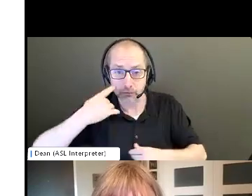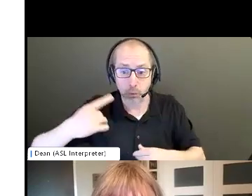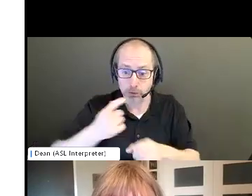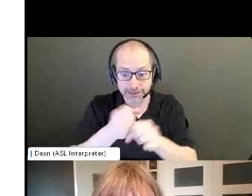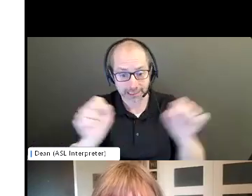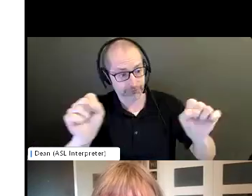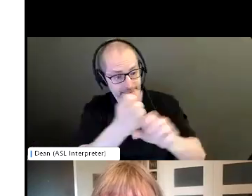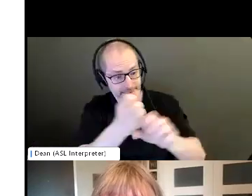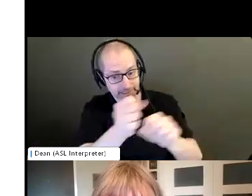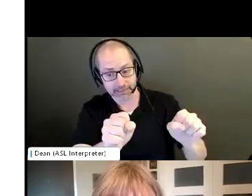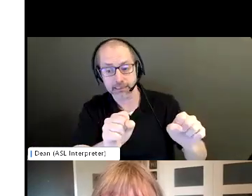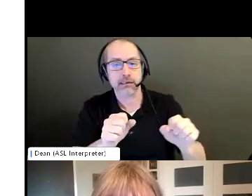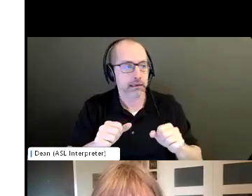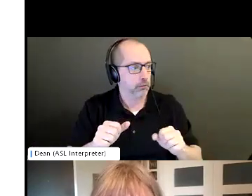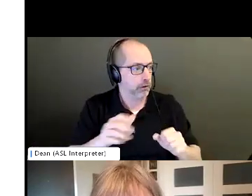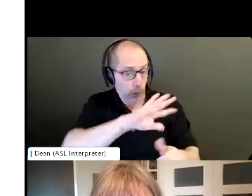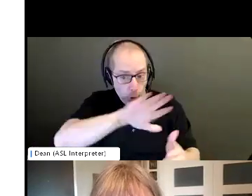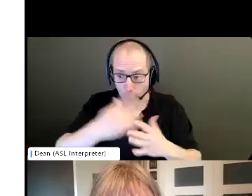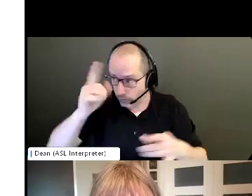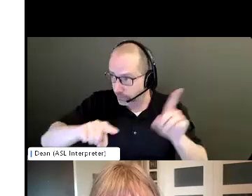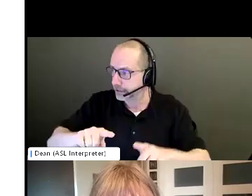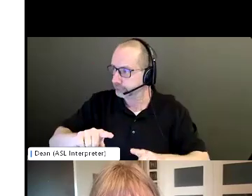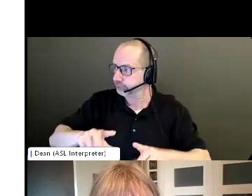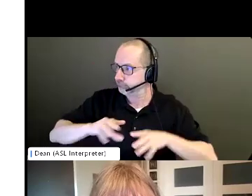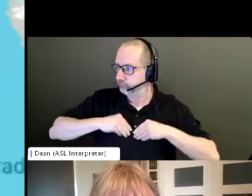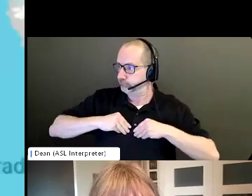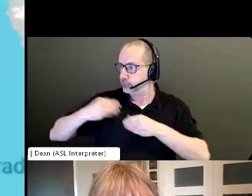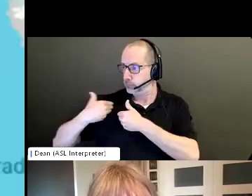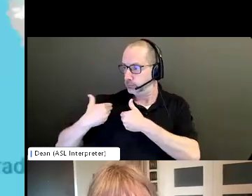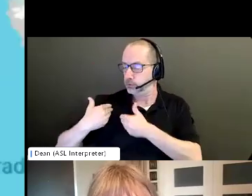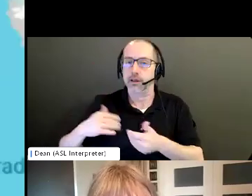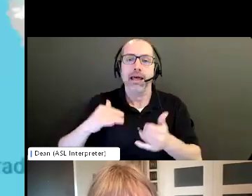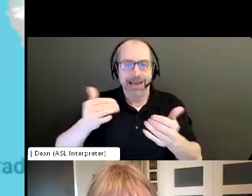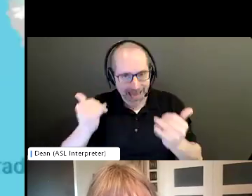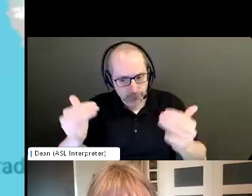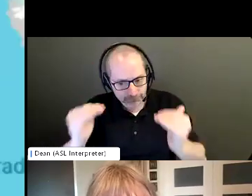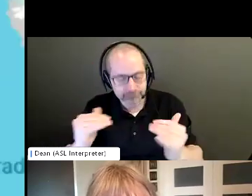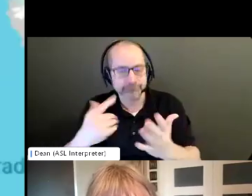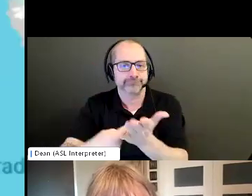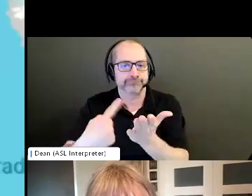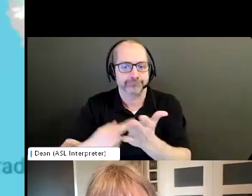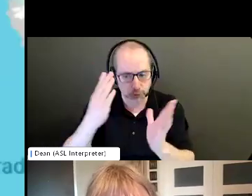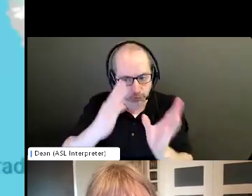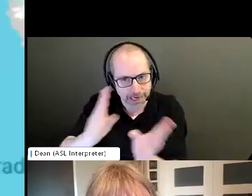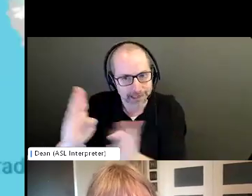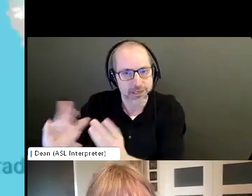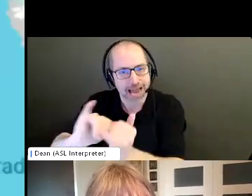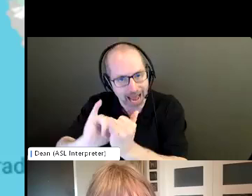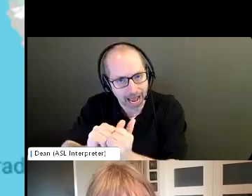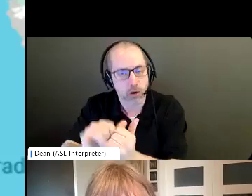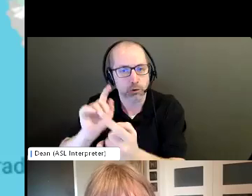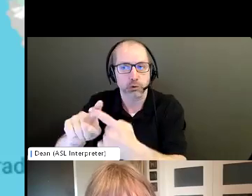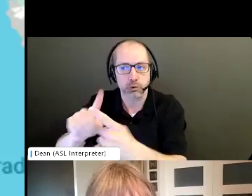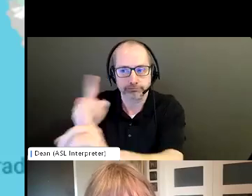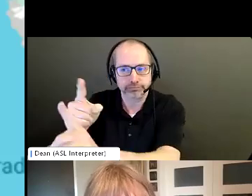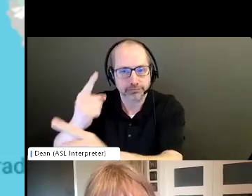about strategy about how to achieve these goals. This is the map that's on the Future Us